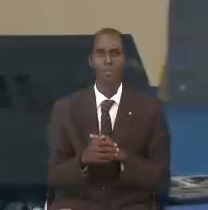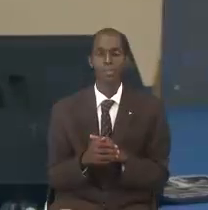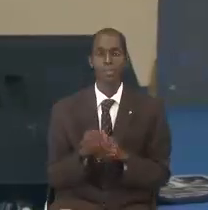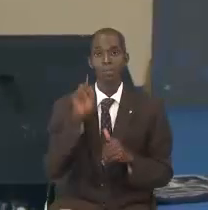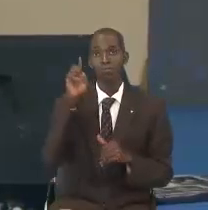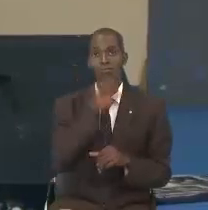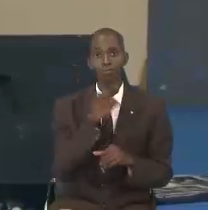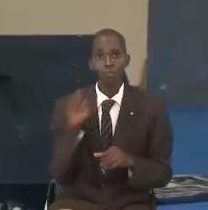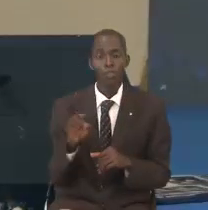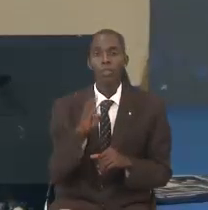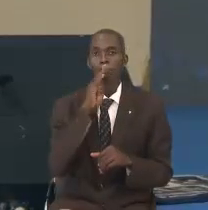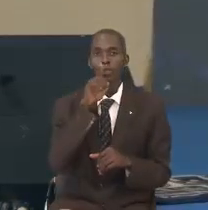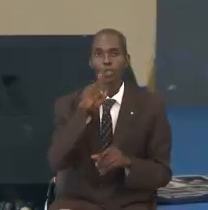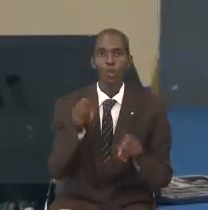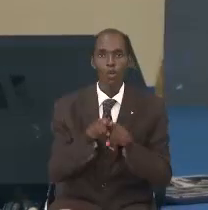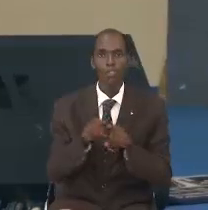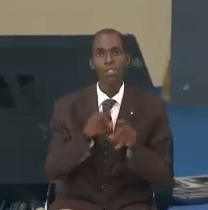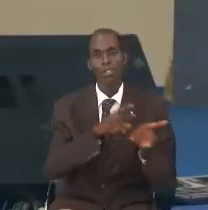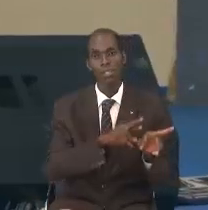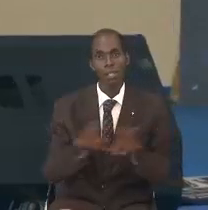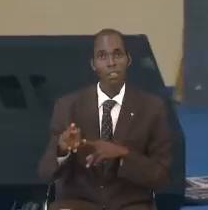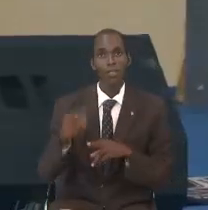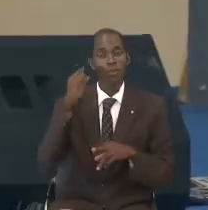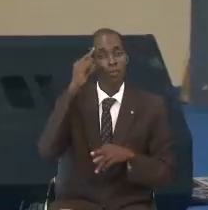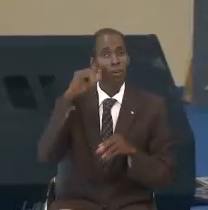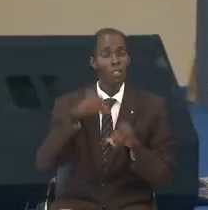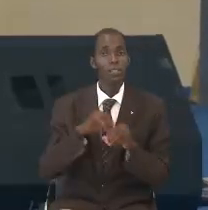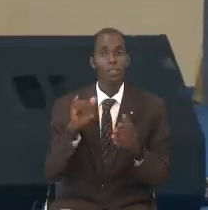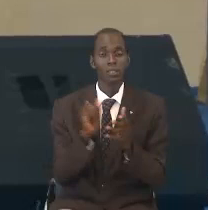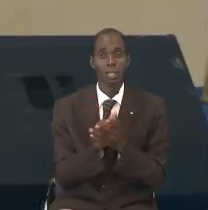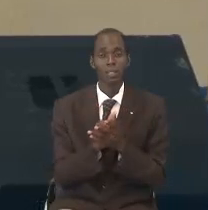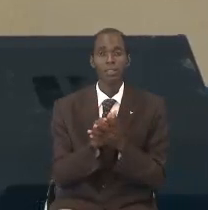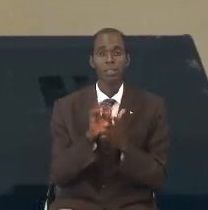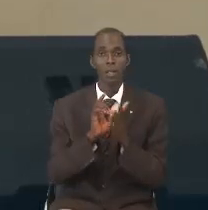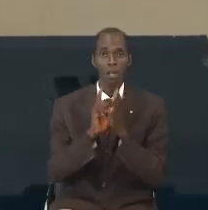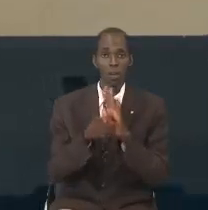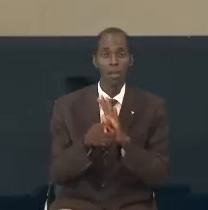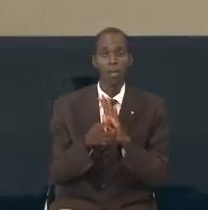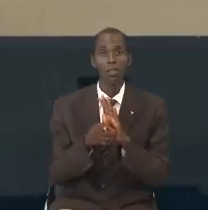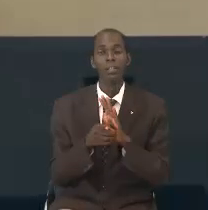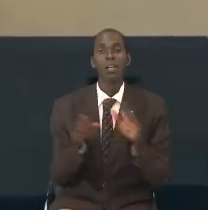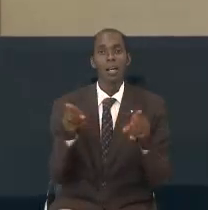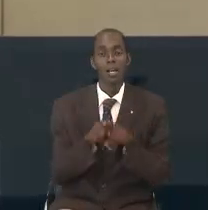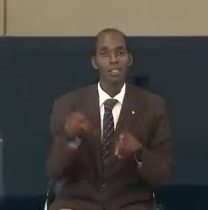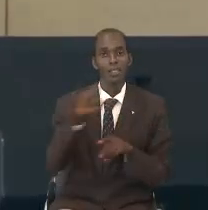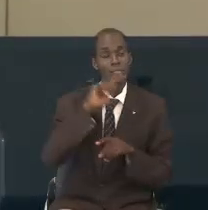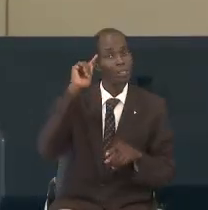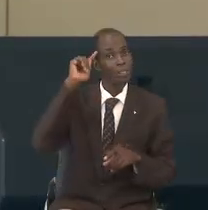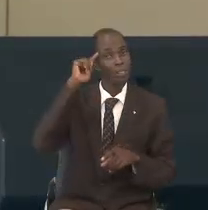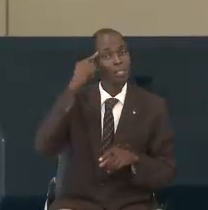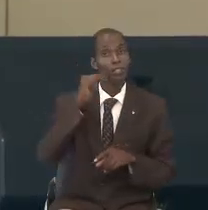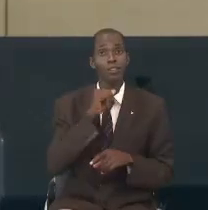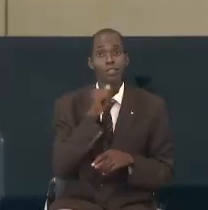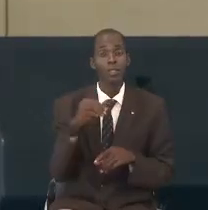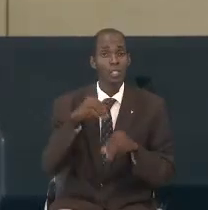Therefore, be ye also ready, for in such an hour as ye think not, in such